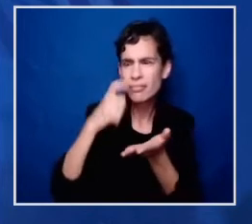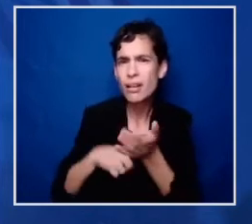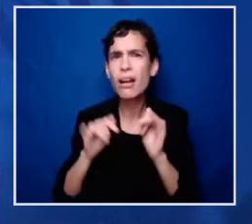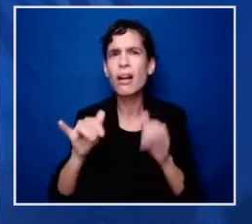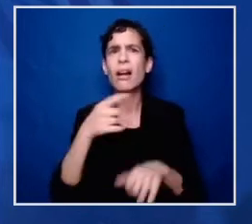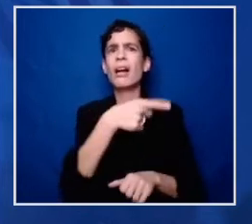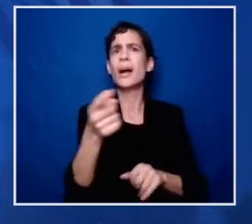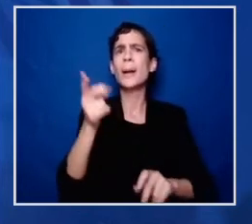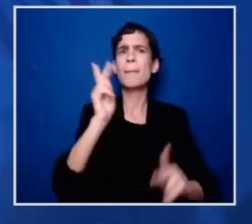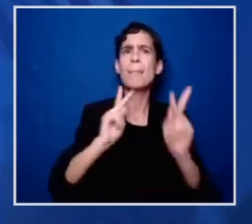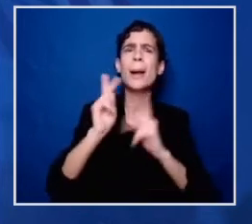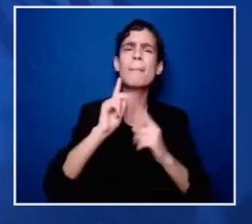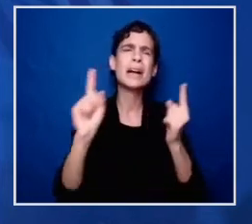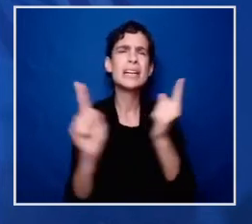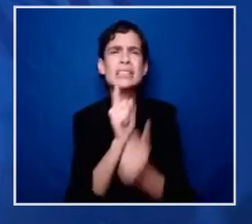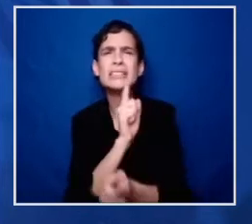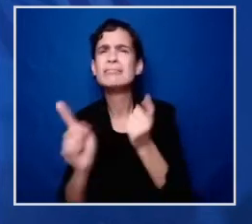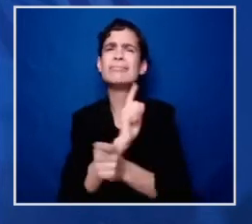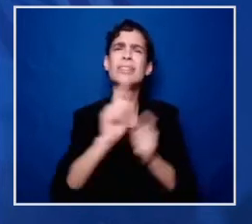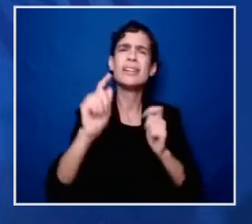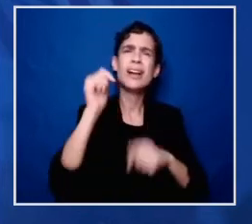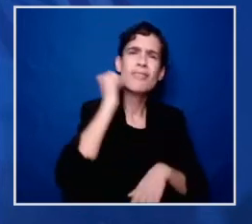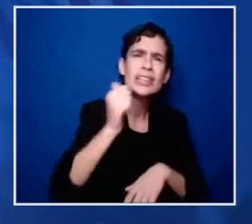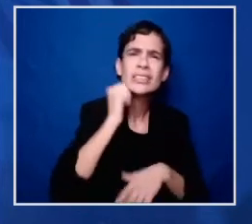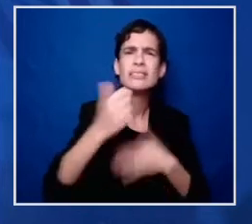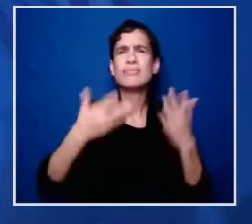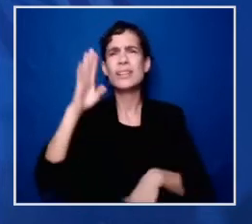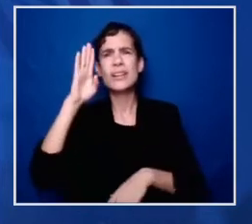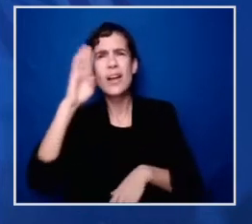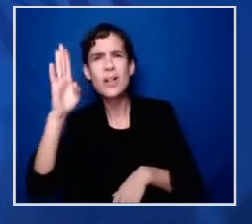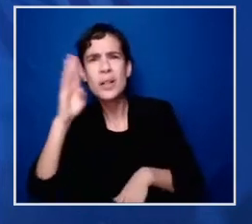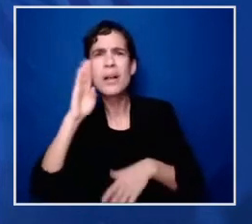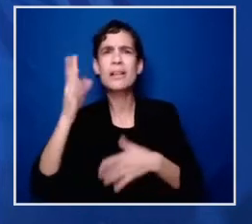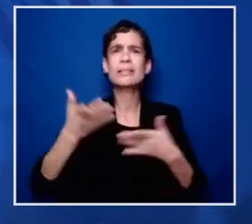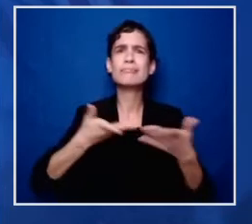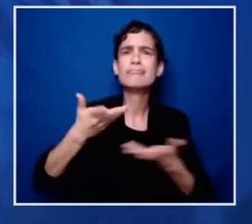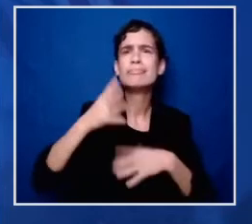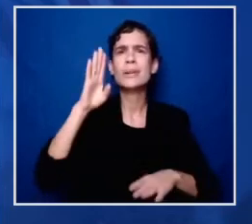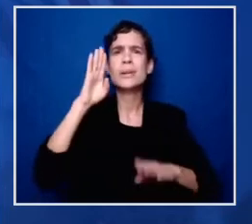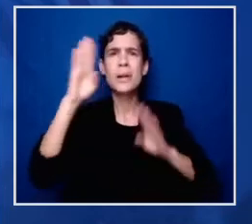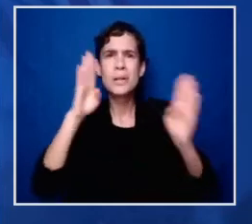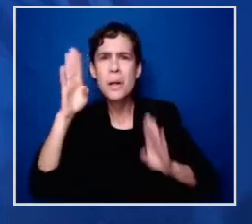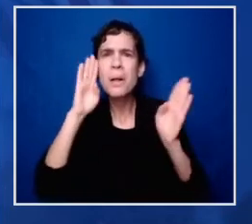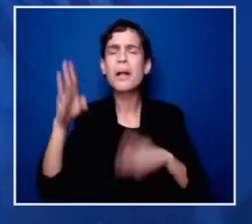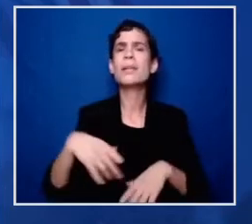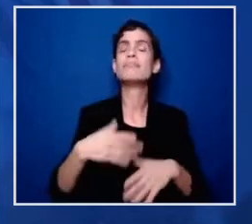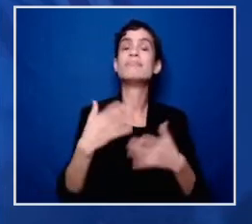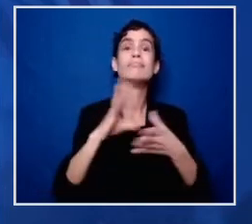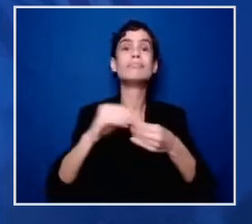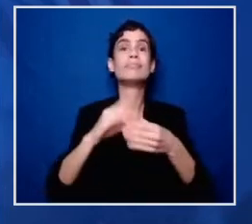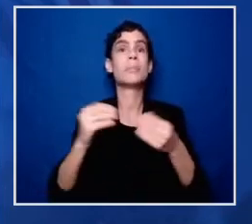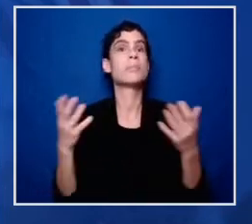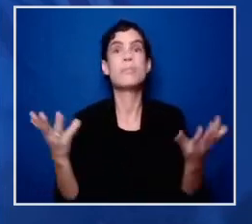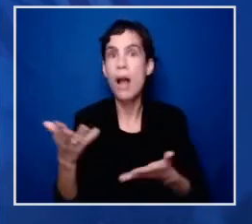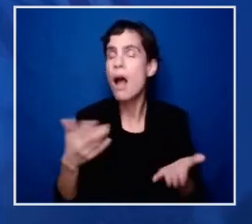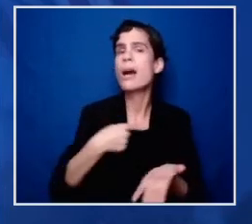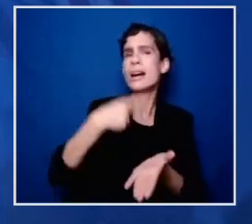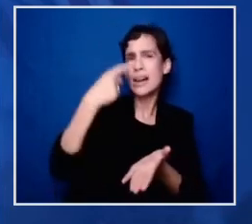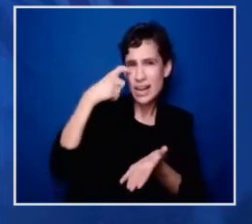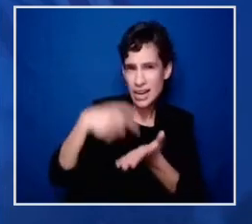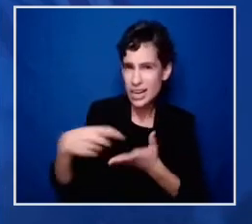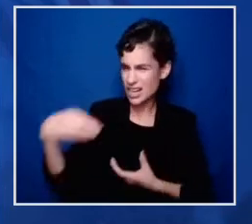profound message for me, to understand that each one of us have the power to make change. Each one of us have the